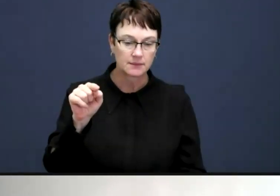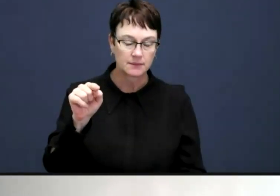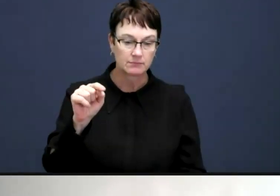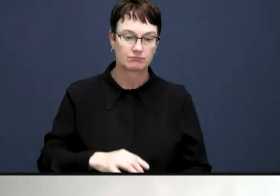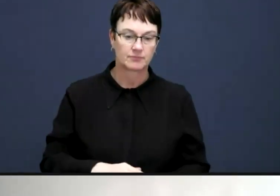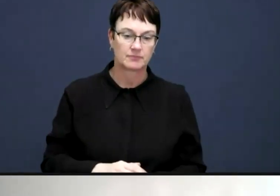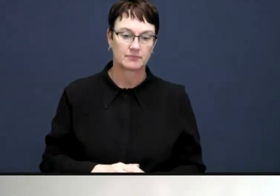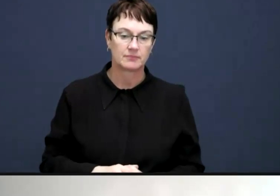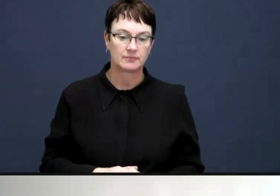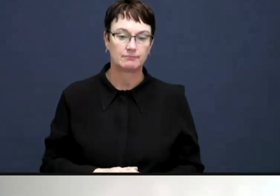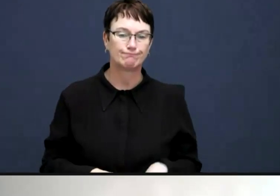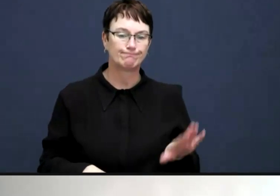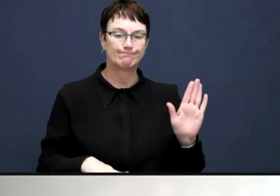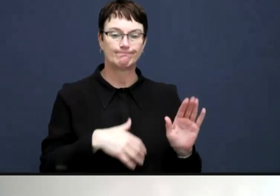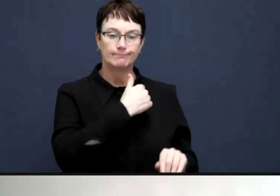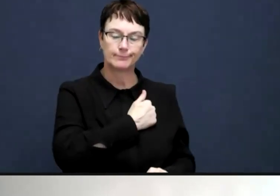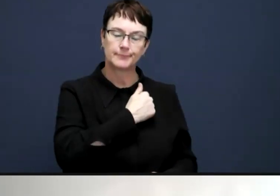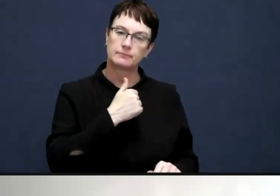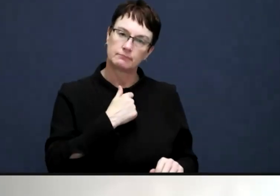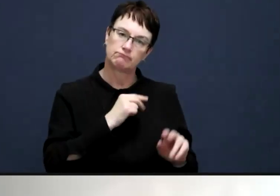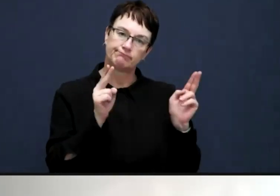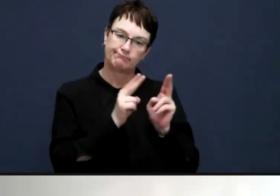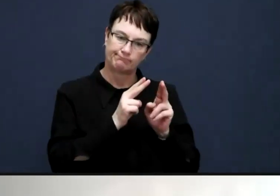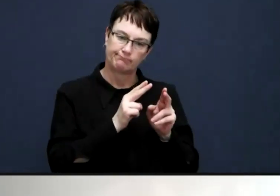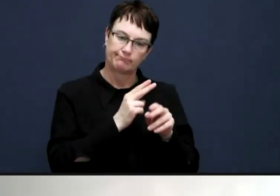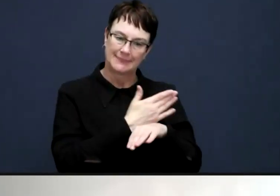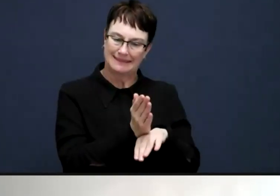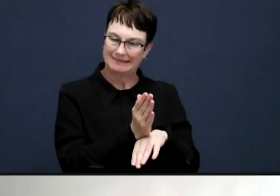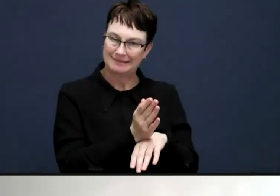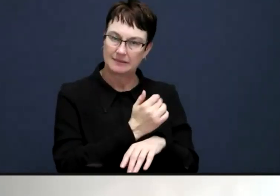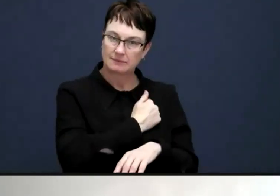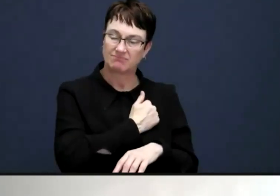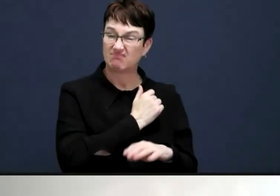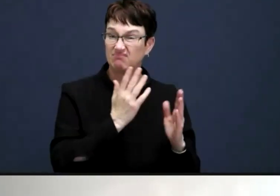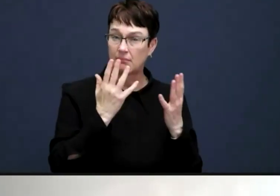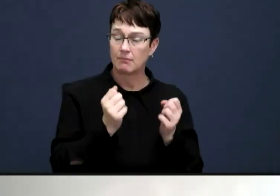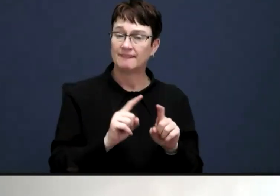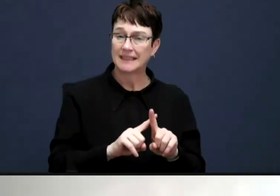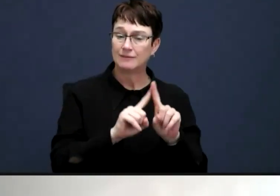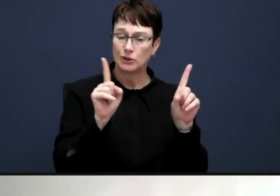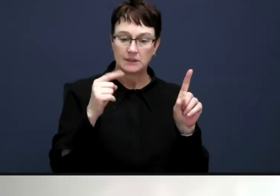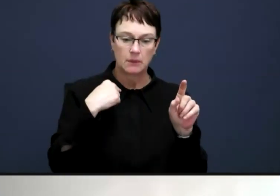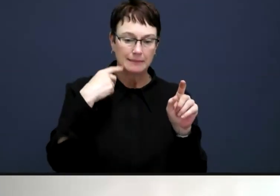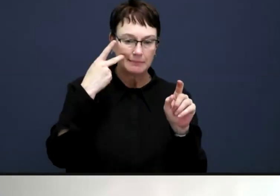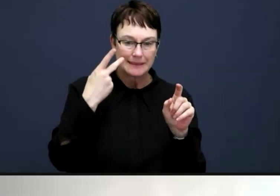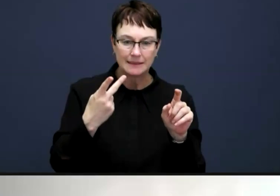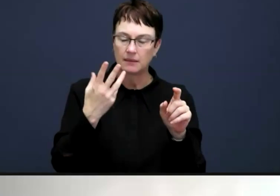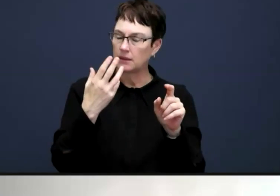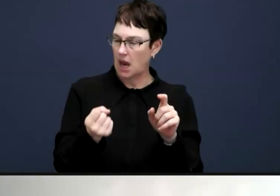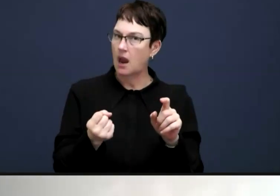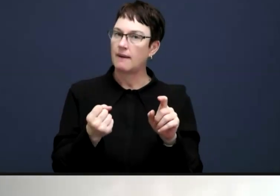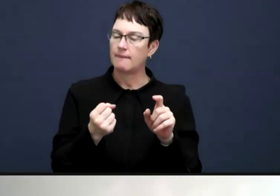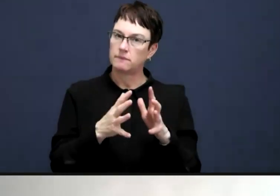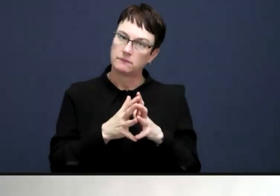Look, I think there is a difference, if I'm honest, and I think it's the sheer volume of the challenge and